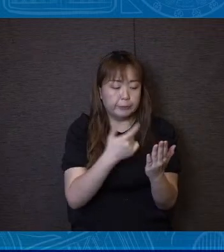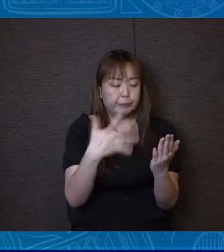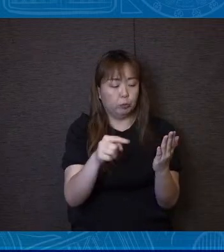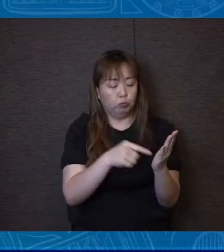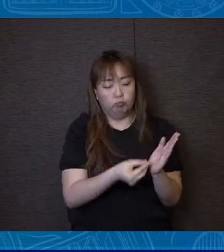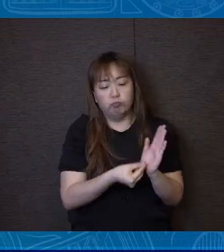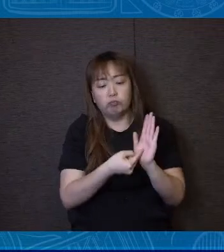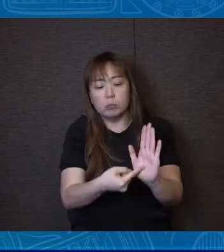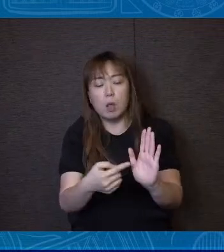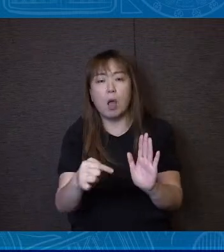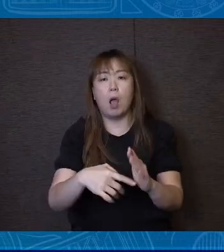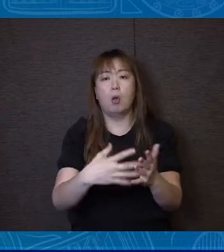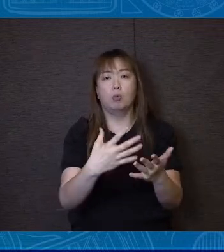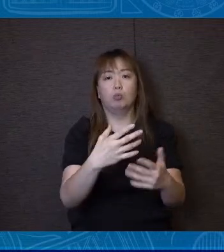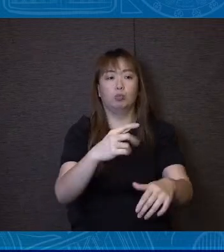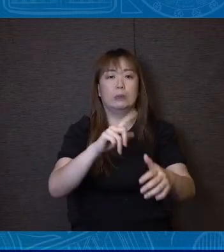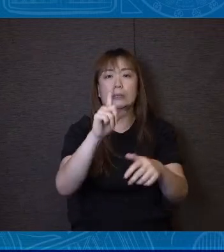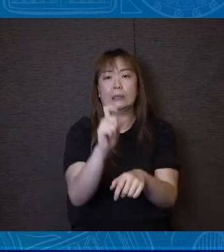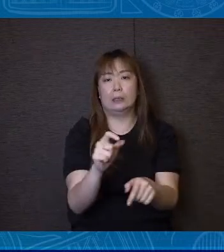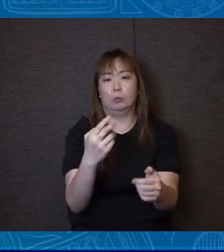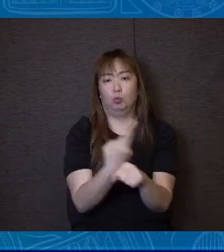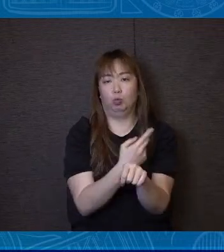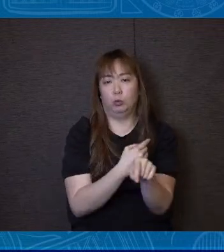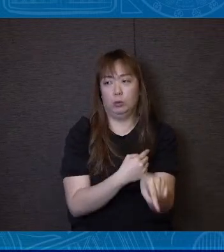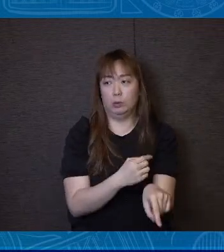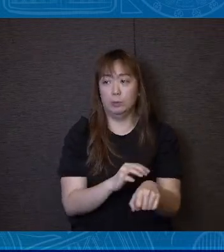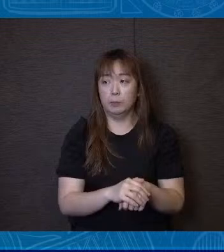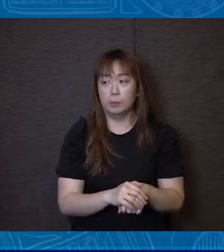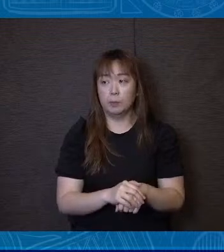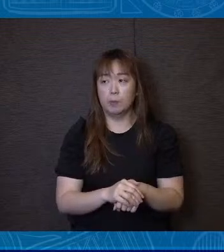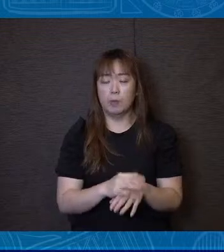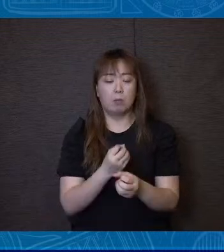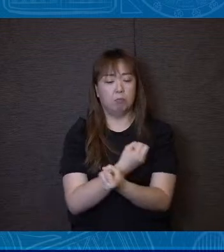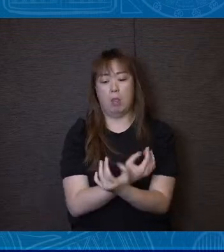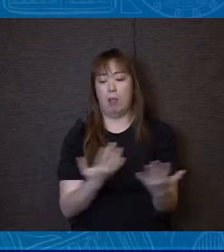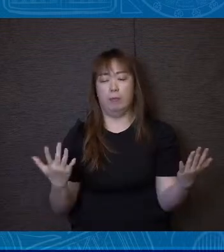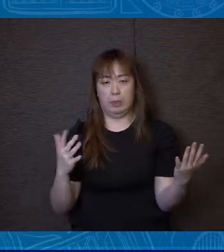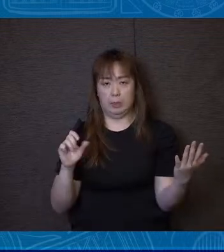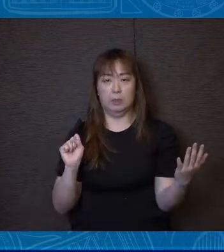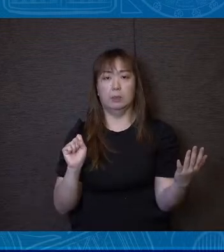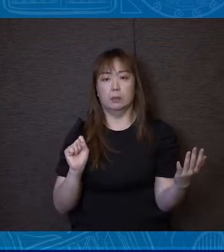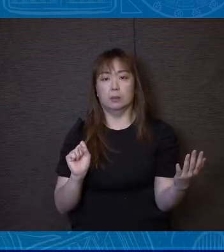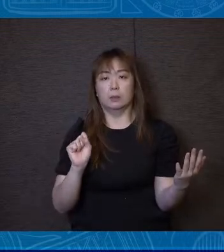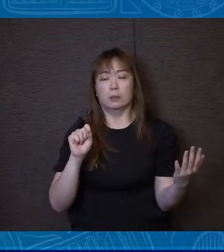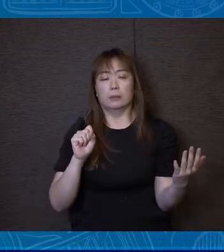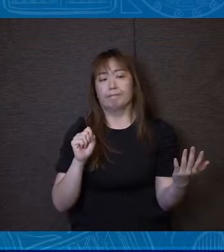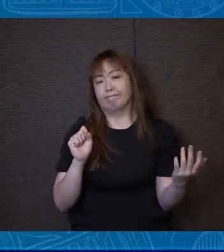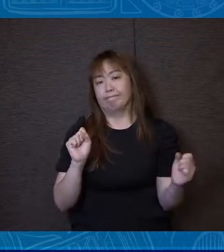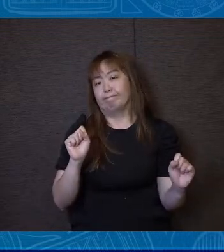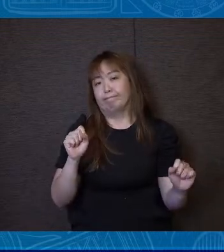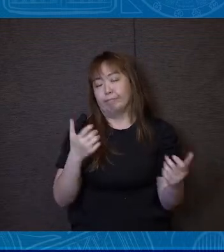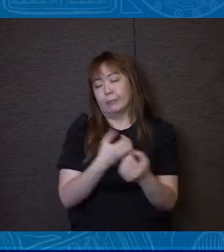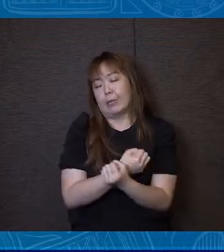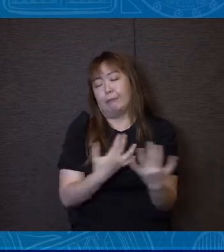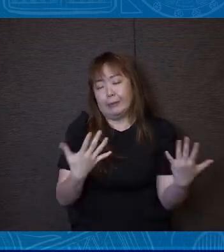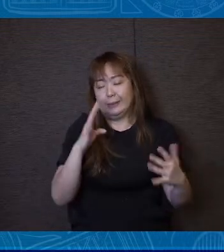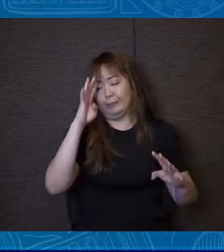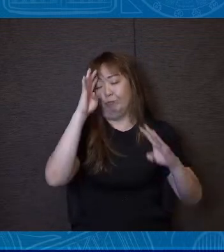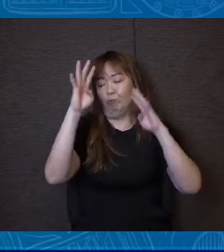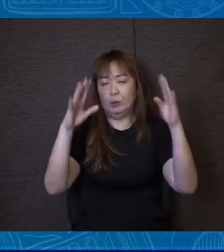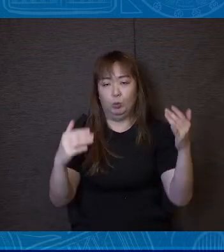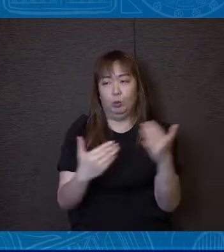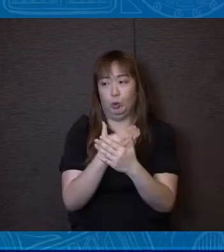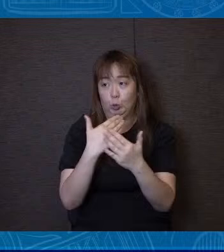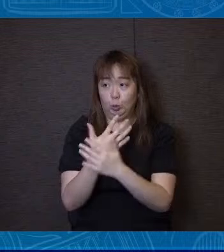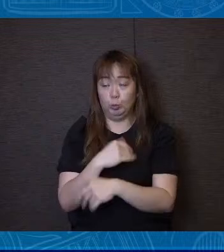So with this assumption, actually, almost everything can be under the innovation umbrella. And for Cruise, we're